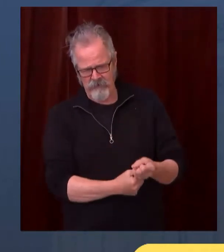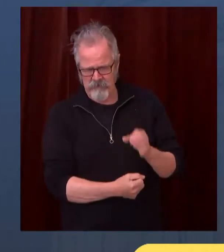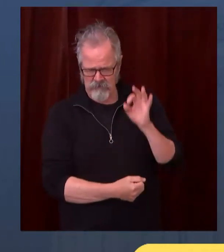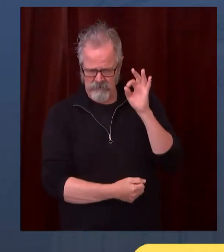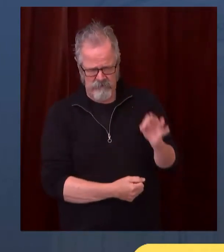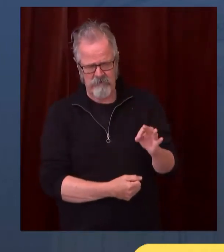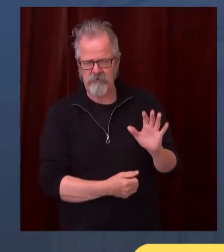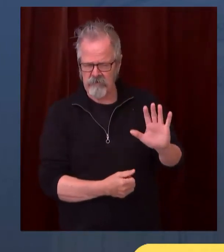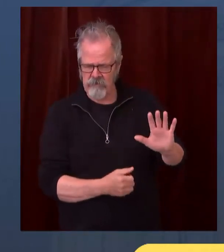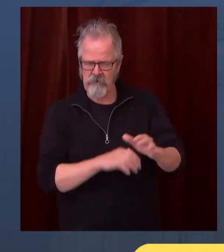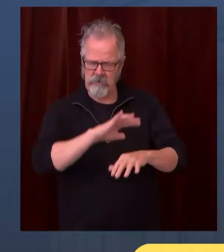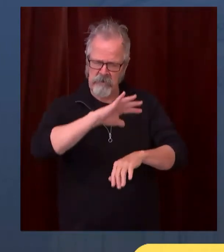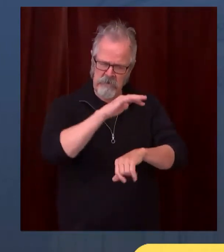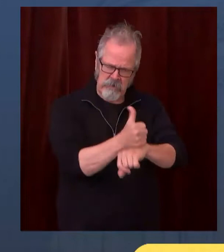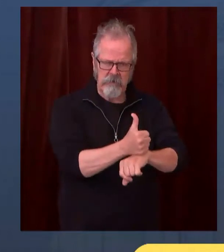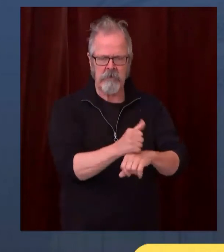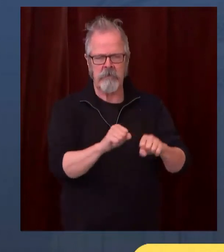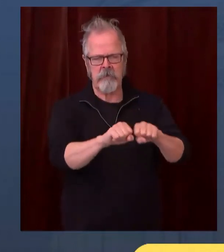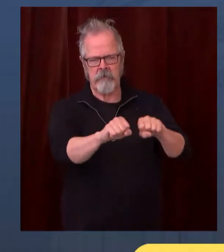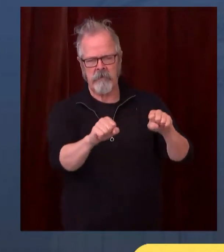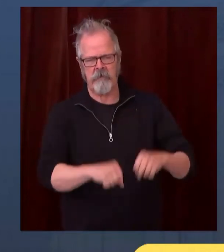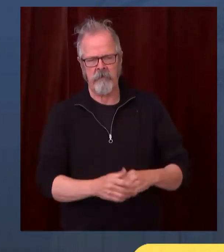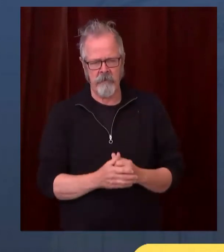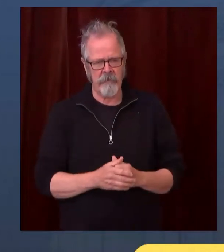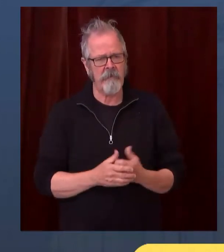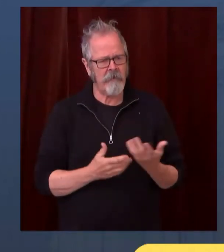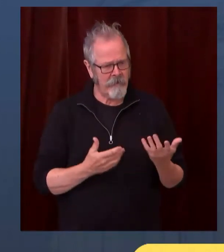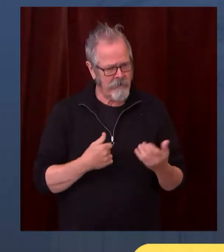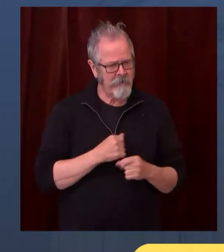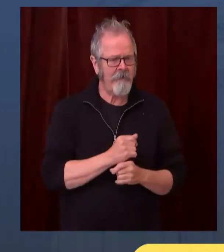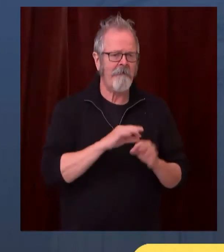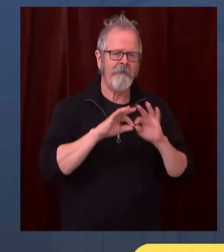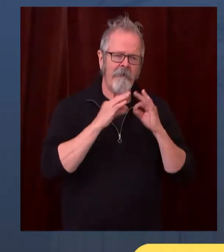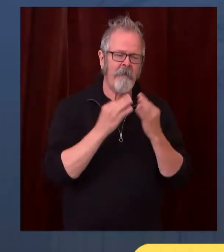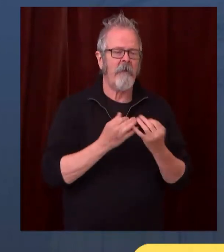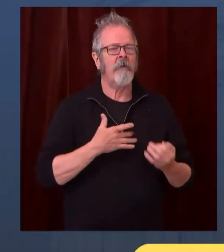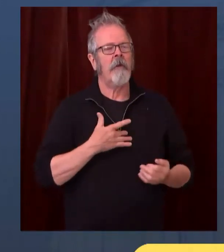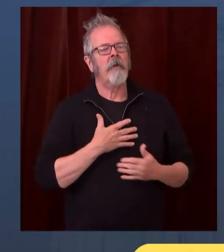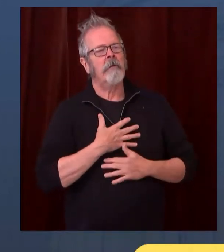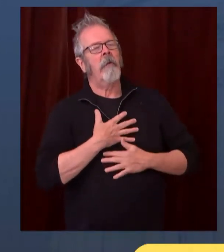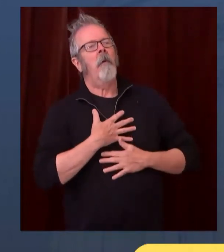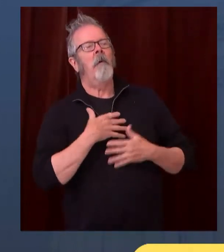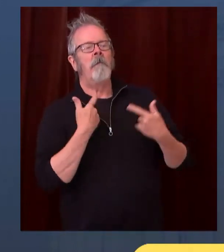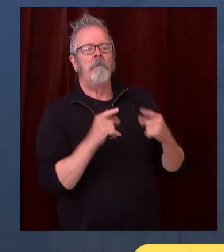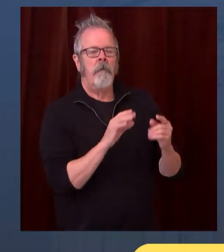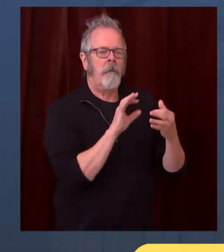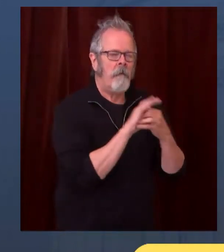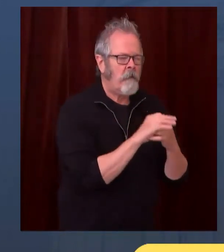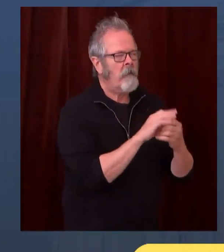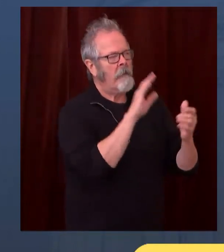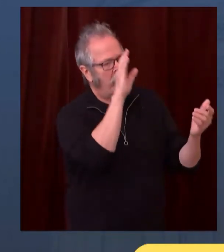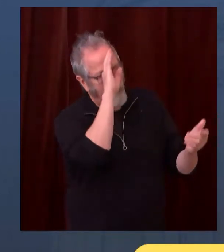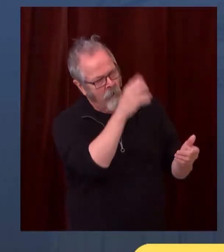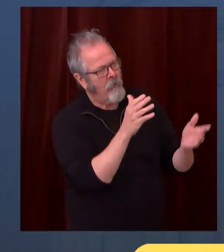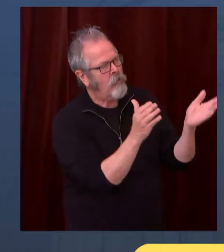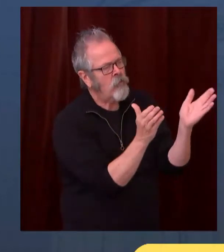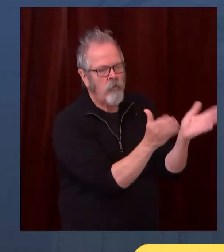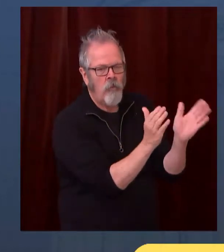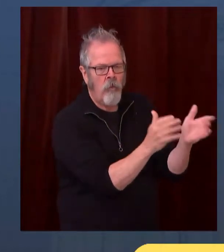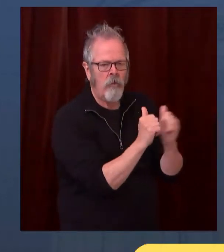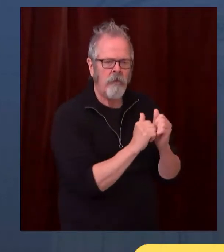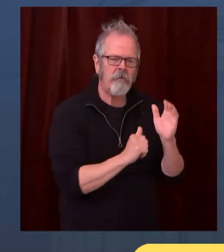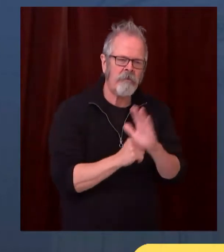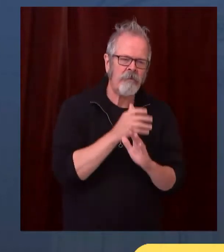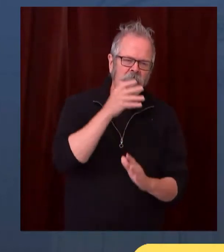relationships and the joy of family at the same time providing the same level of protection to these residents. Sally, would you like to ask a